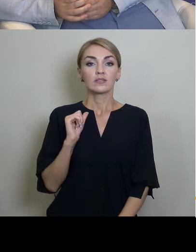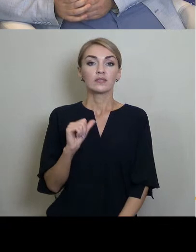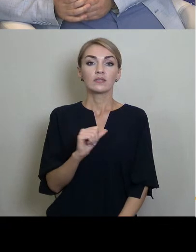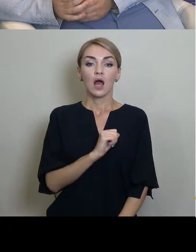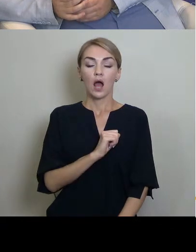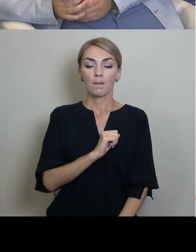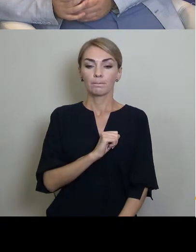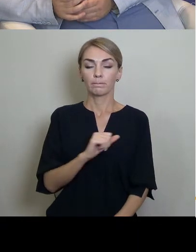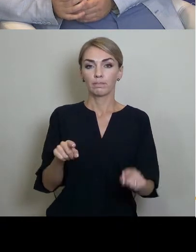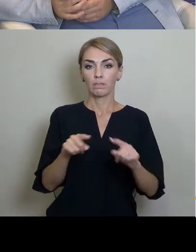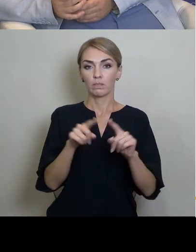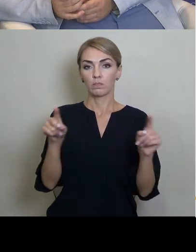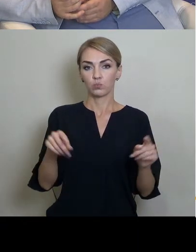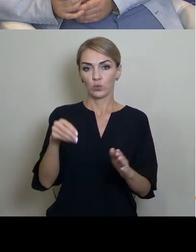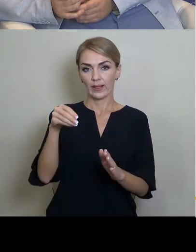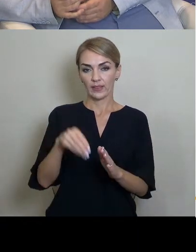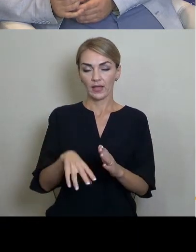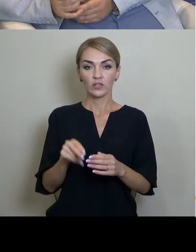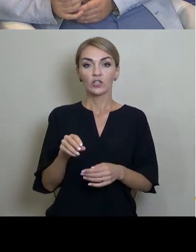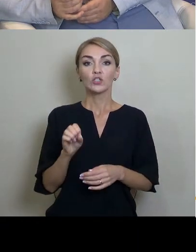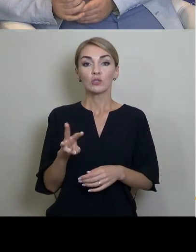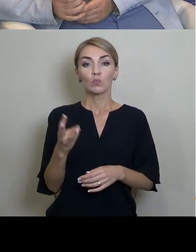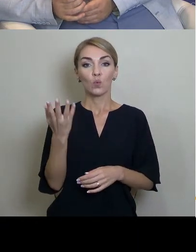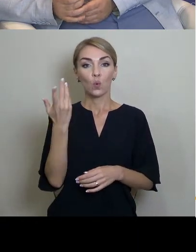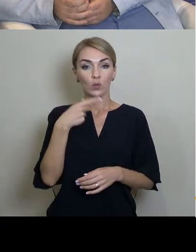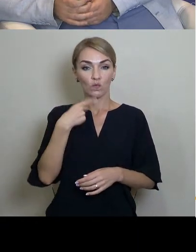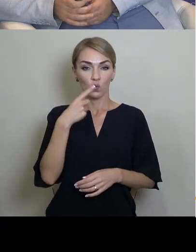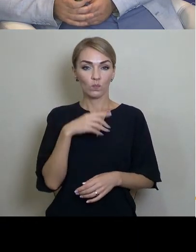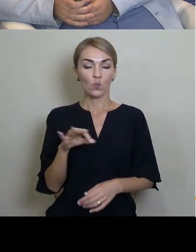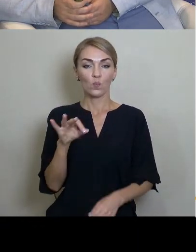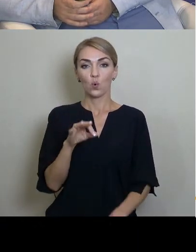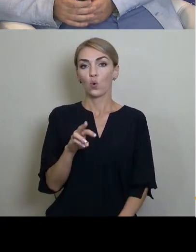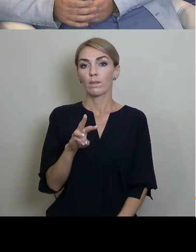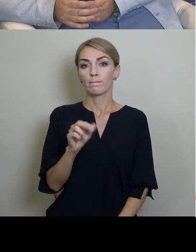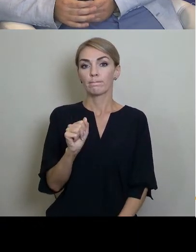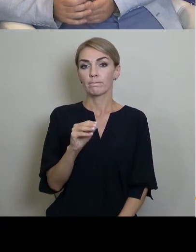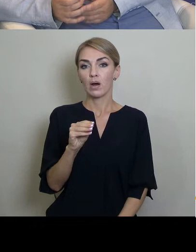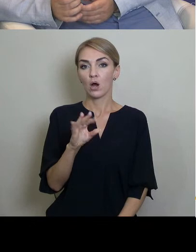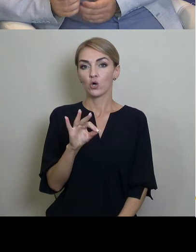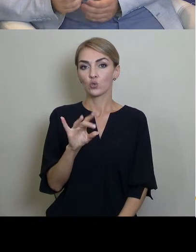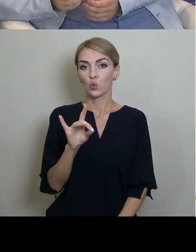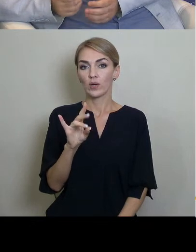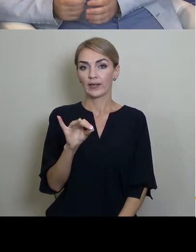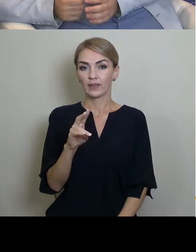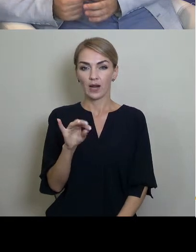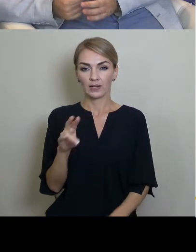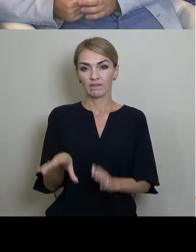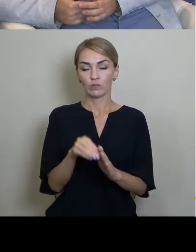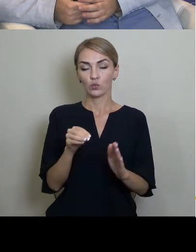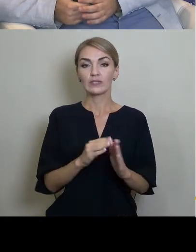actually the ballot itself, as I've mentioned already, when we are talking about the